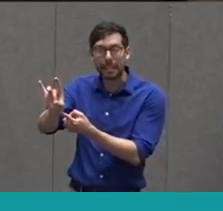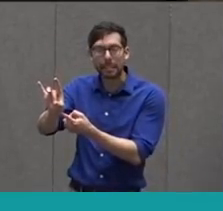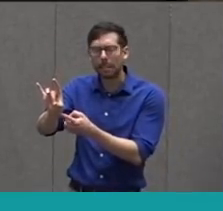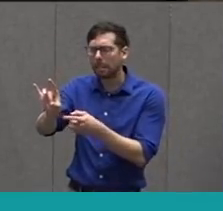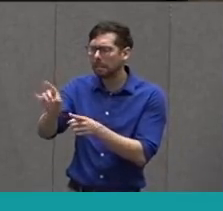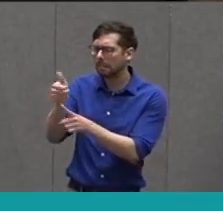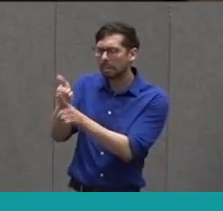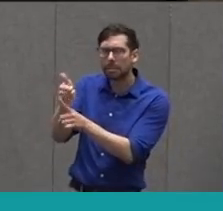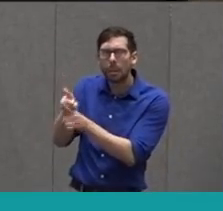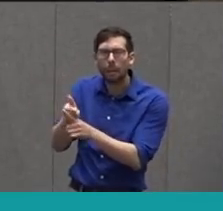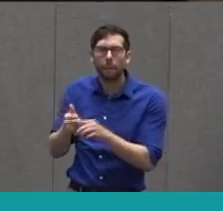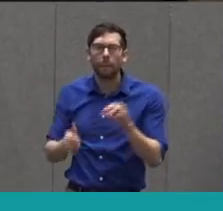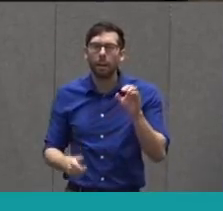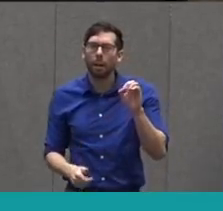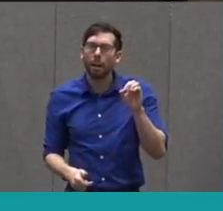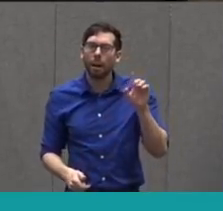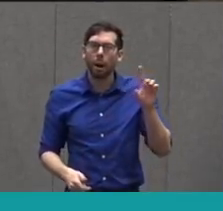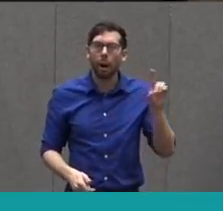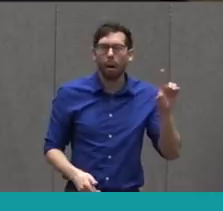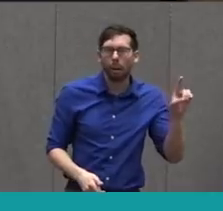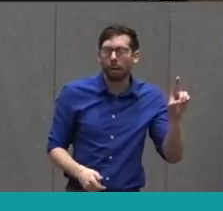odd or an even number?